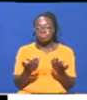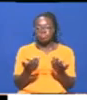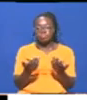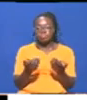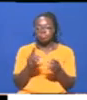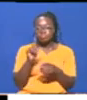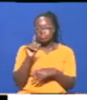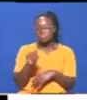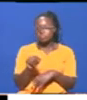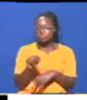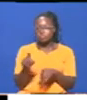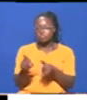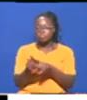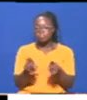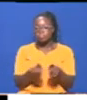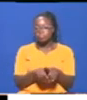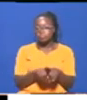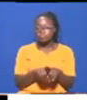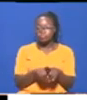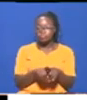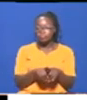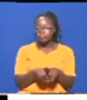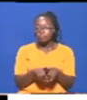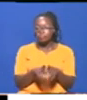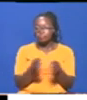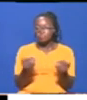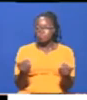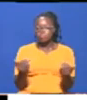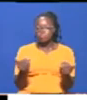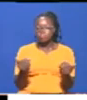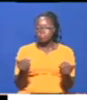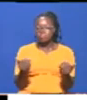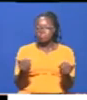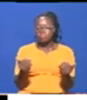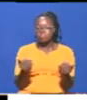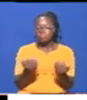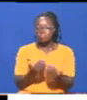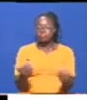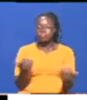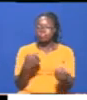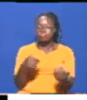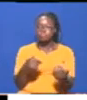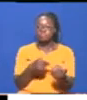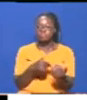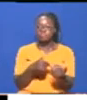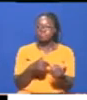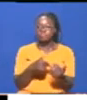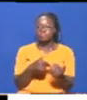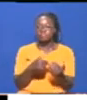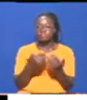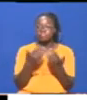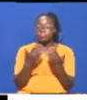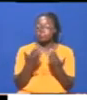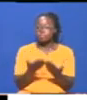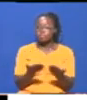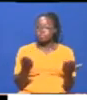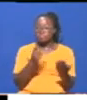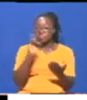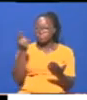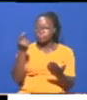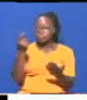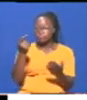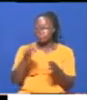affordable also. Right now, number of our products are available in Kenya